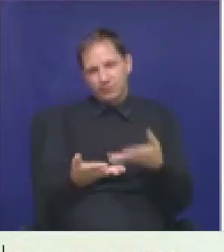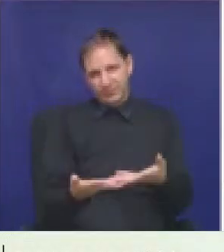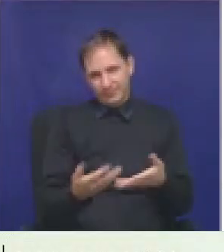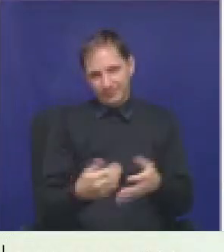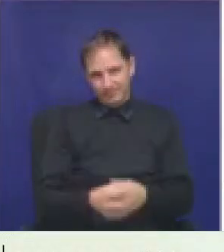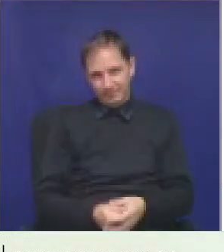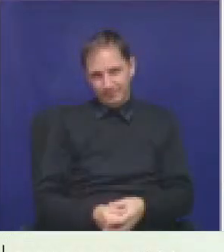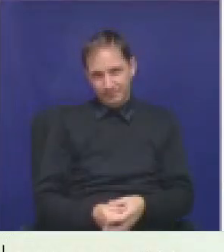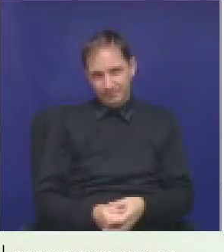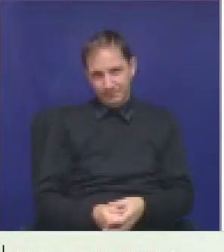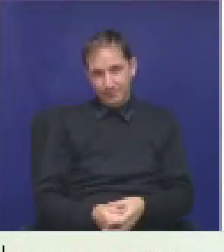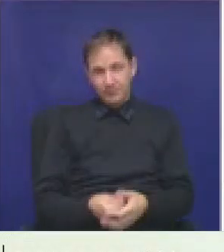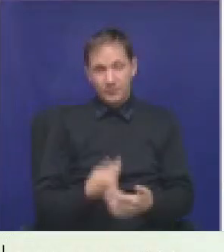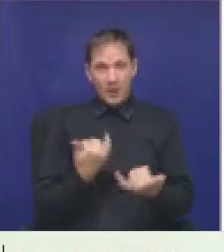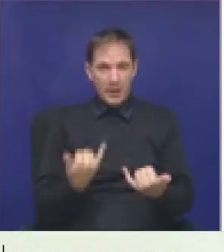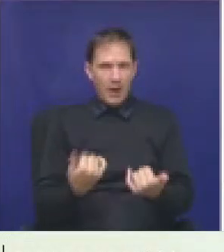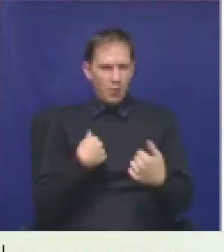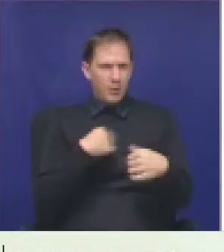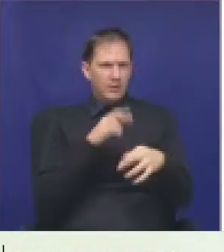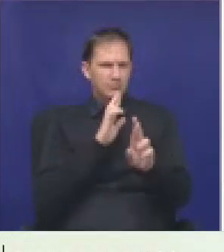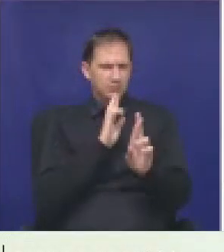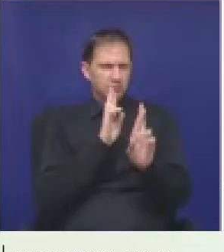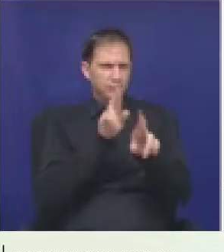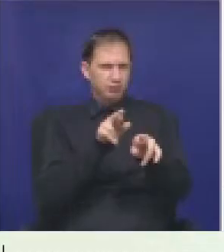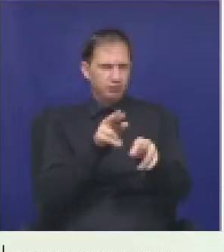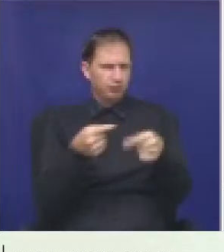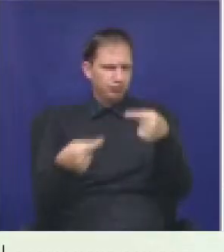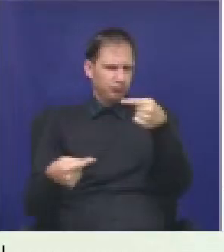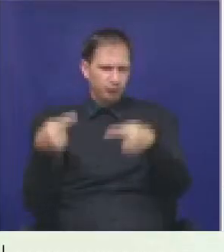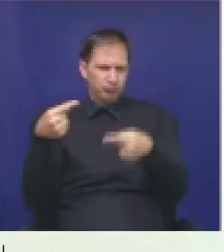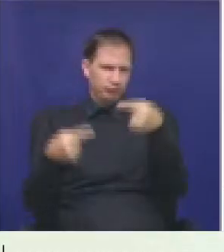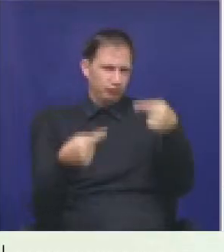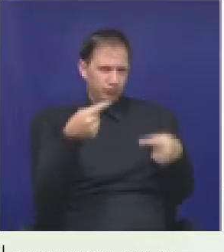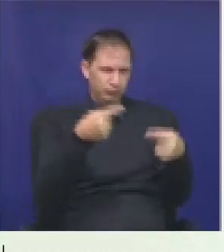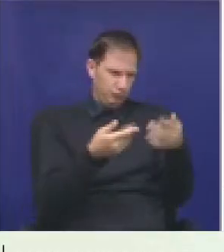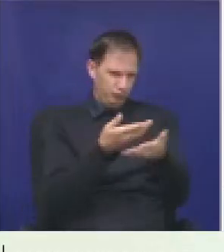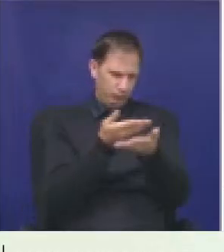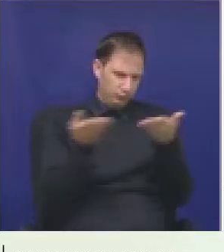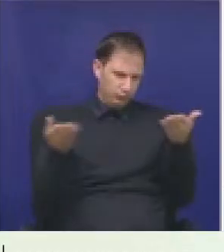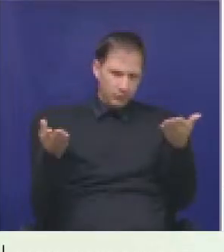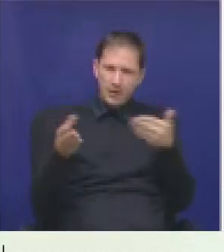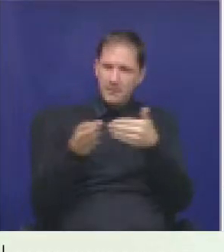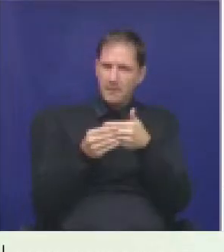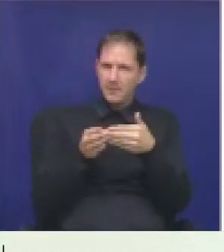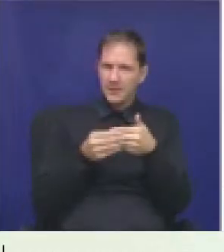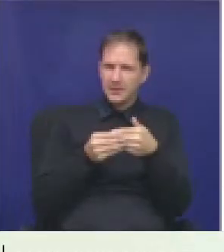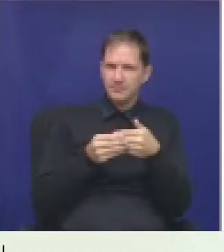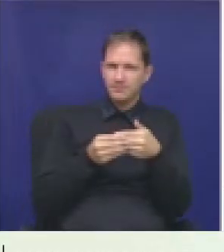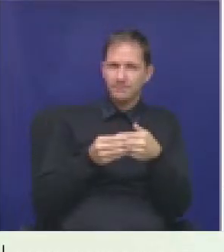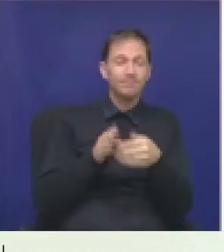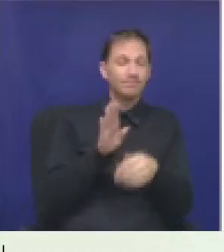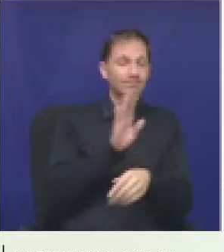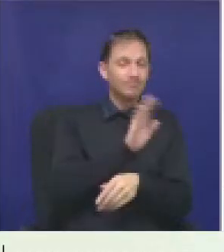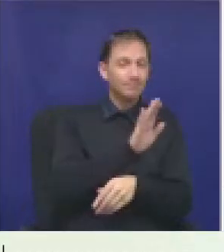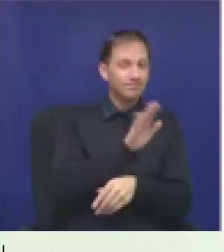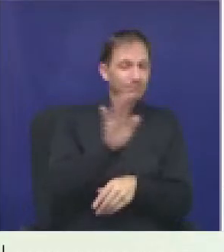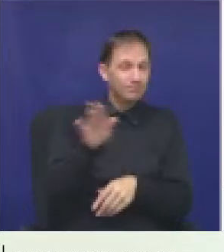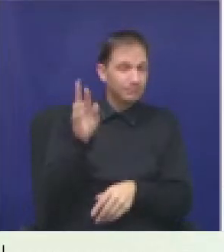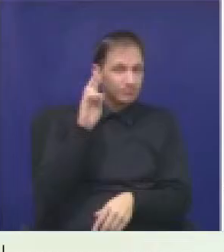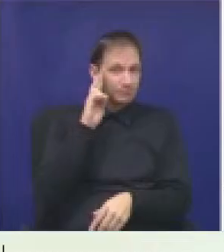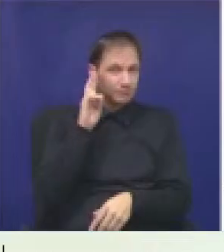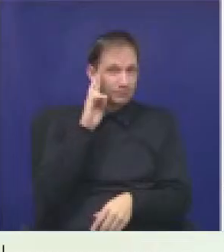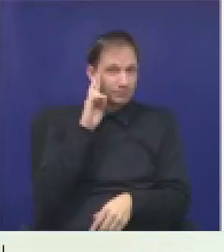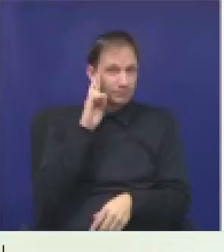As we respond to the debate by members, I want to remind us of an